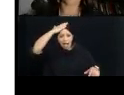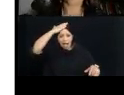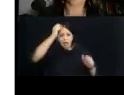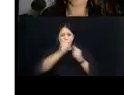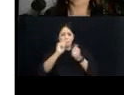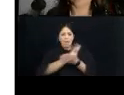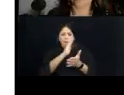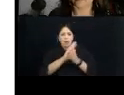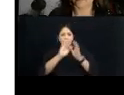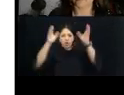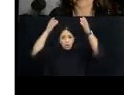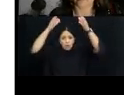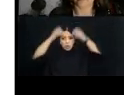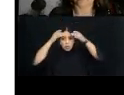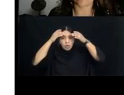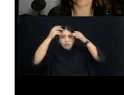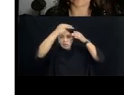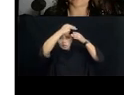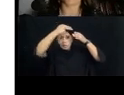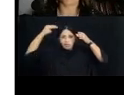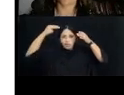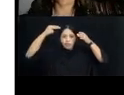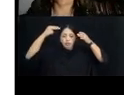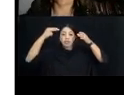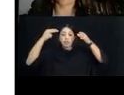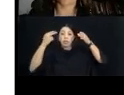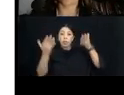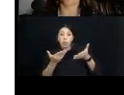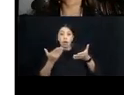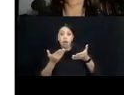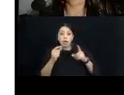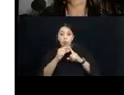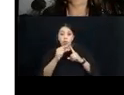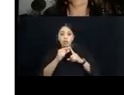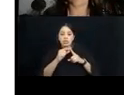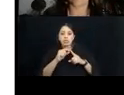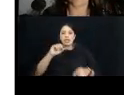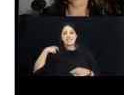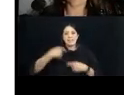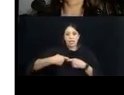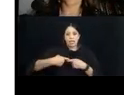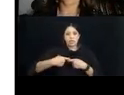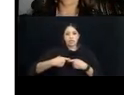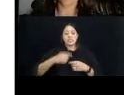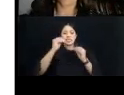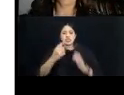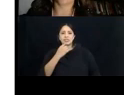it and told me I could take it off when I learned to speak English, and the word she'd painted on that was the word Spanish.